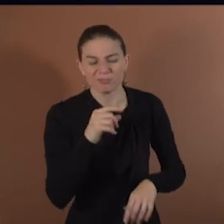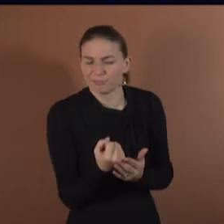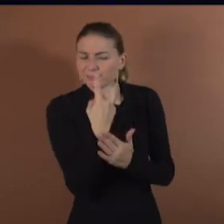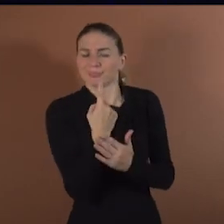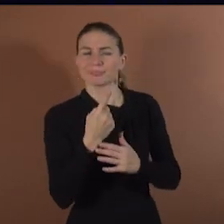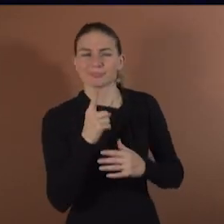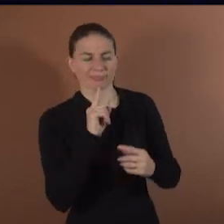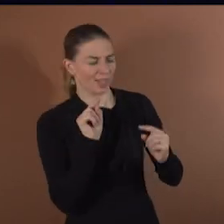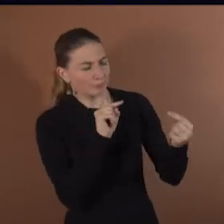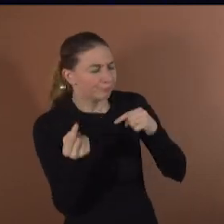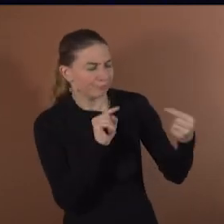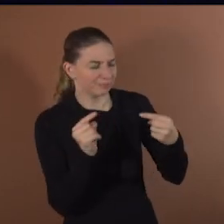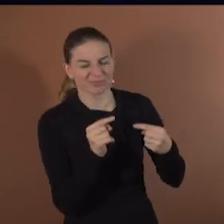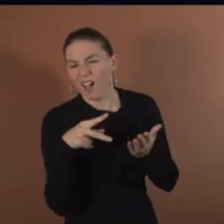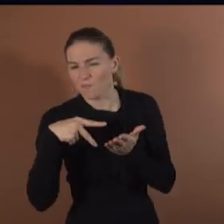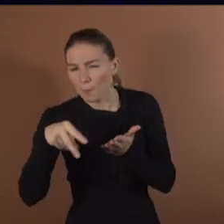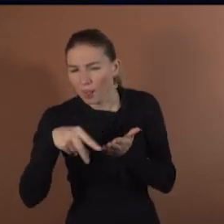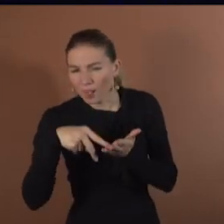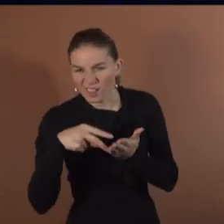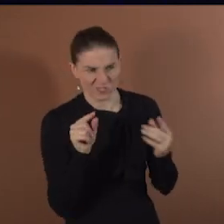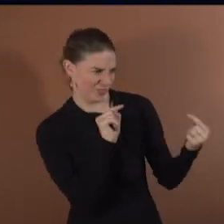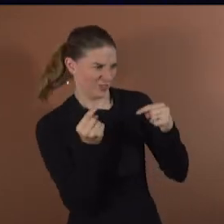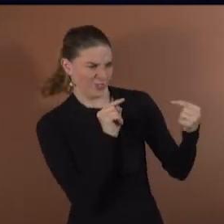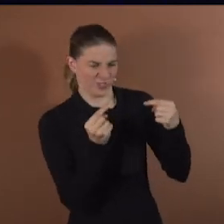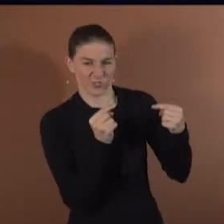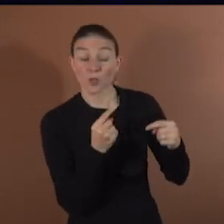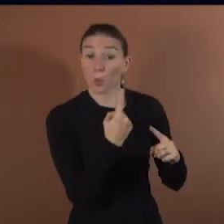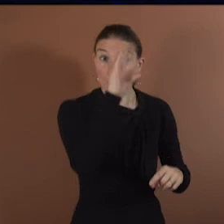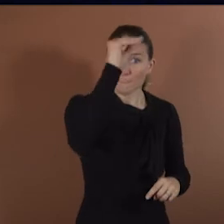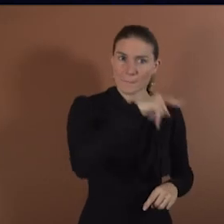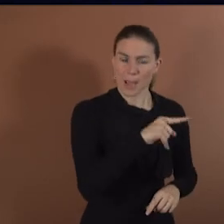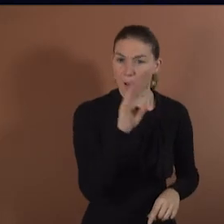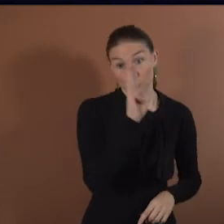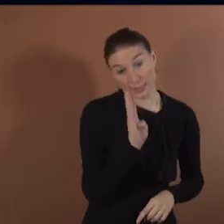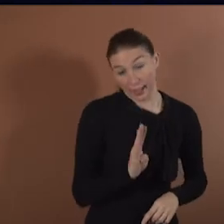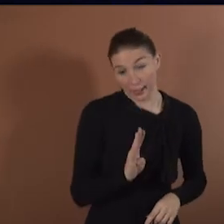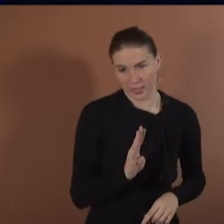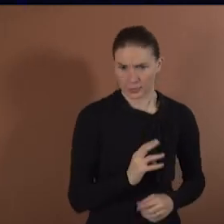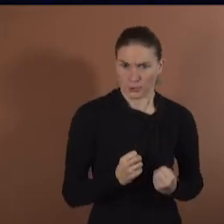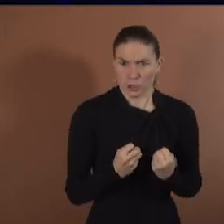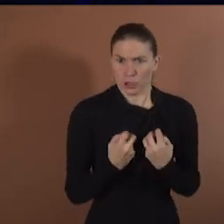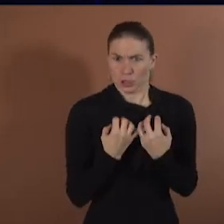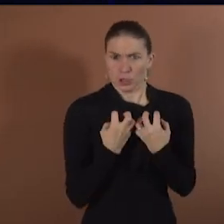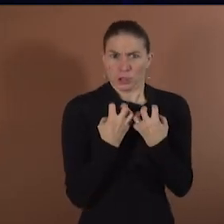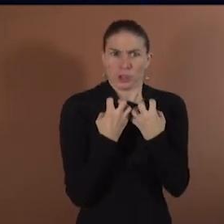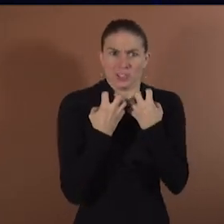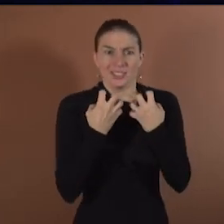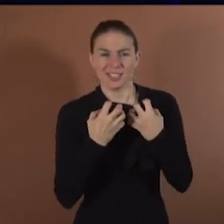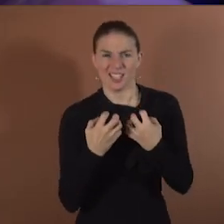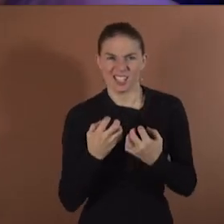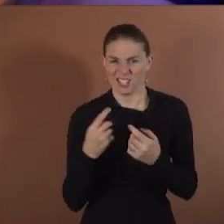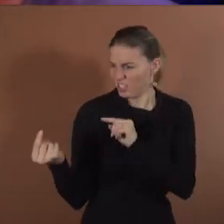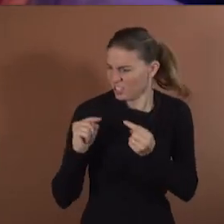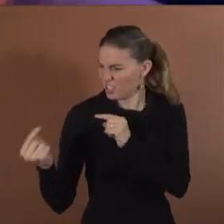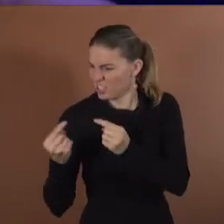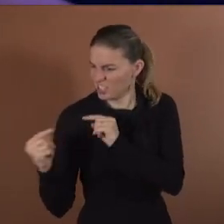as you do. And my Brazilian creative guy was getting very, very agitated about it because the conversation had taken a turn he wasn't